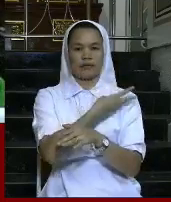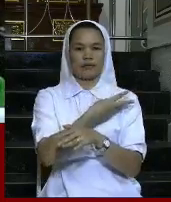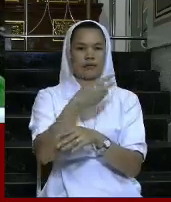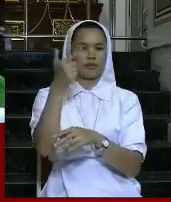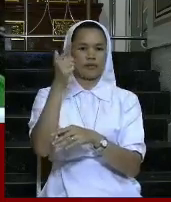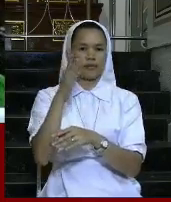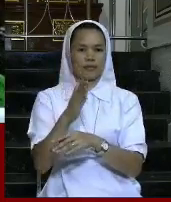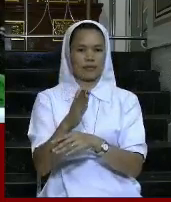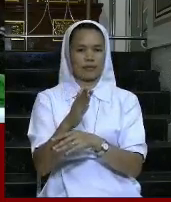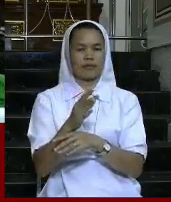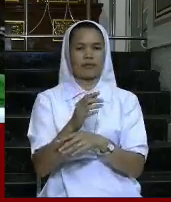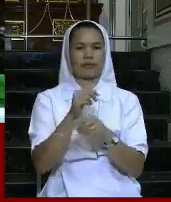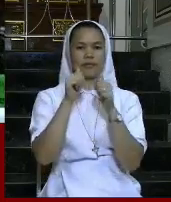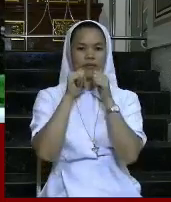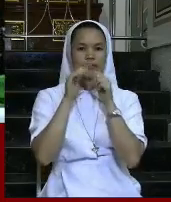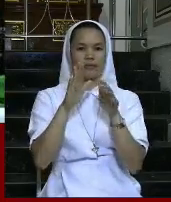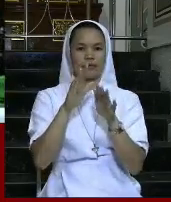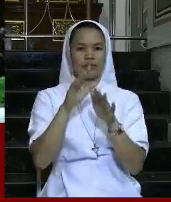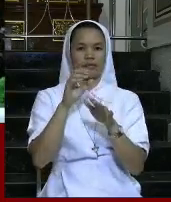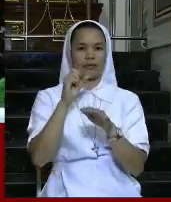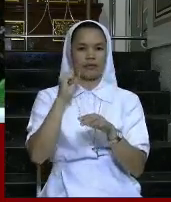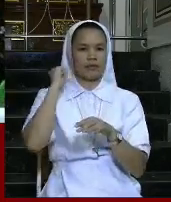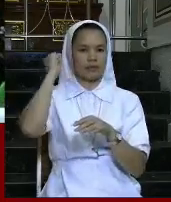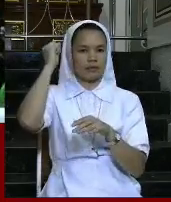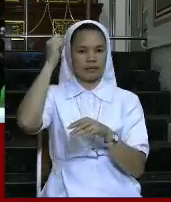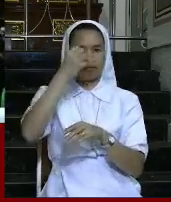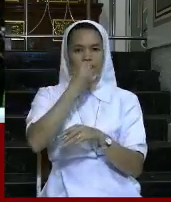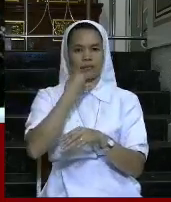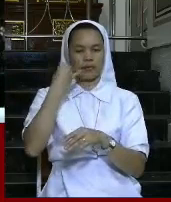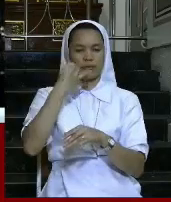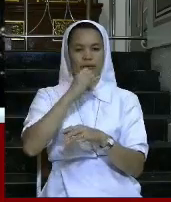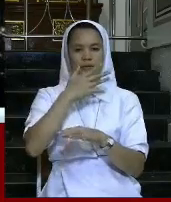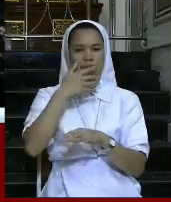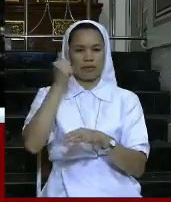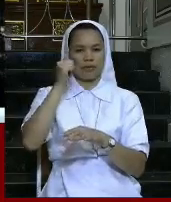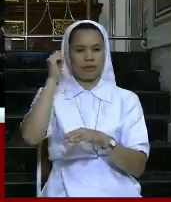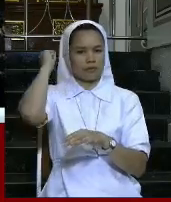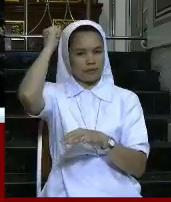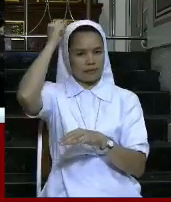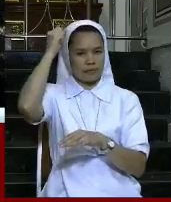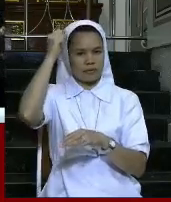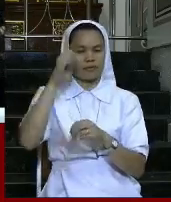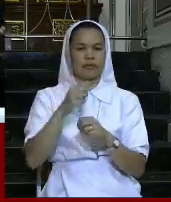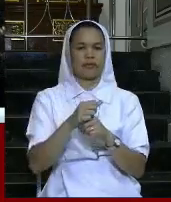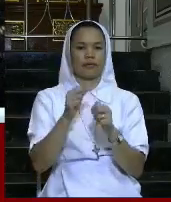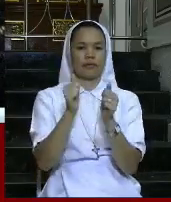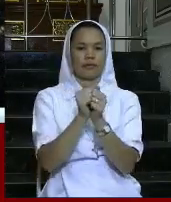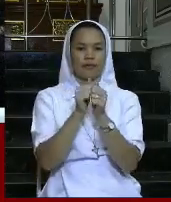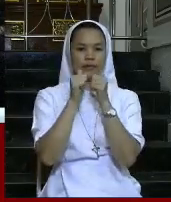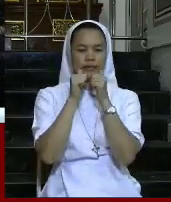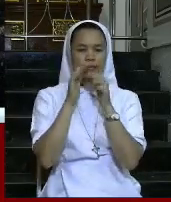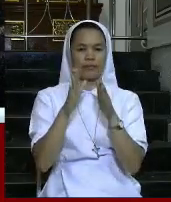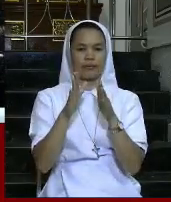God, Blessed Joseph, her most chaste spouse, with the blessed